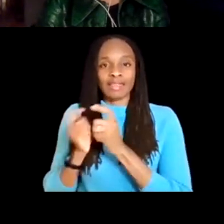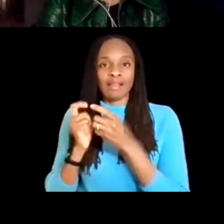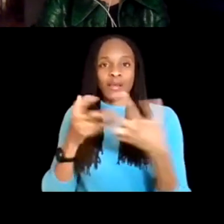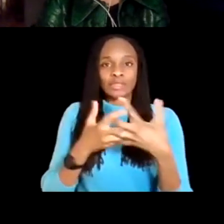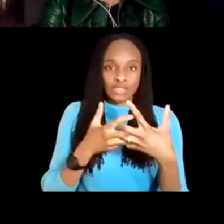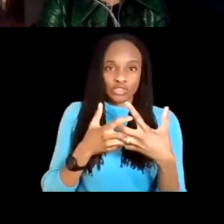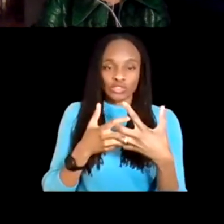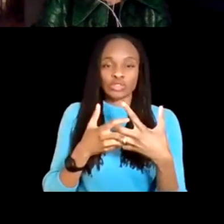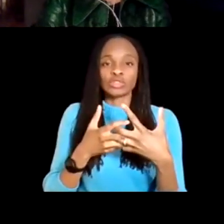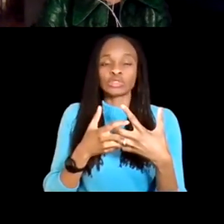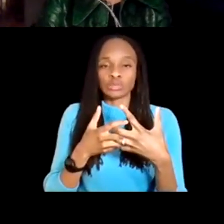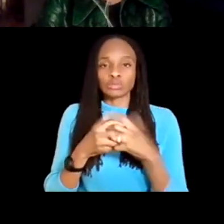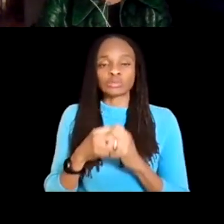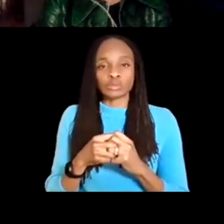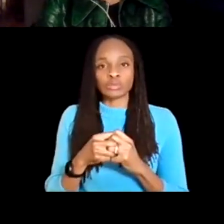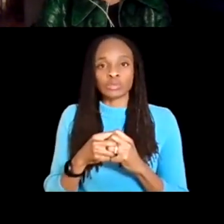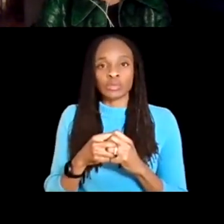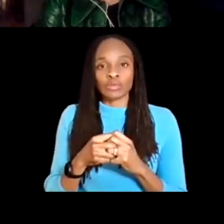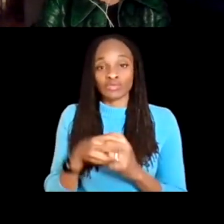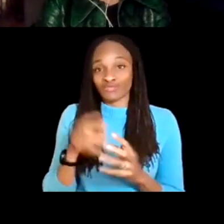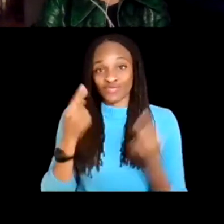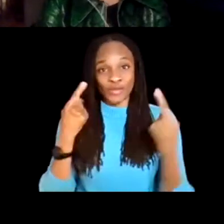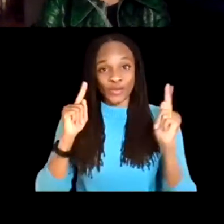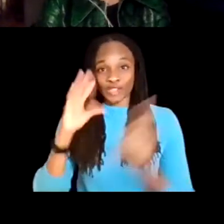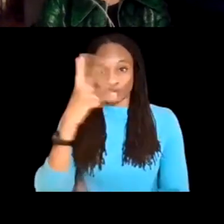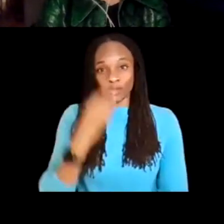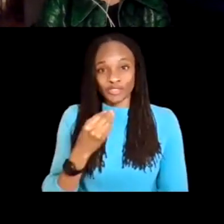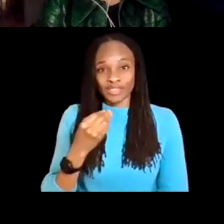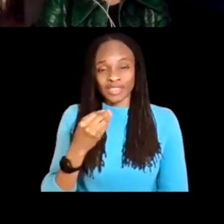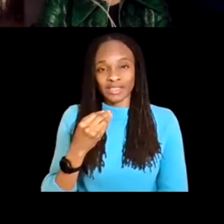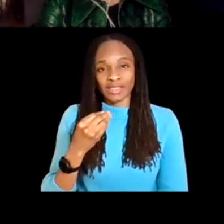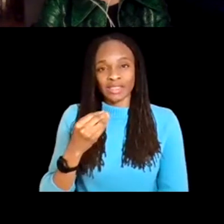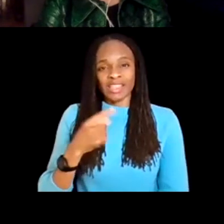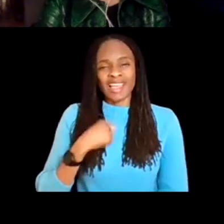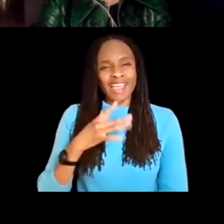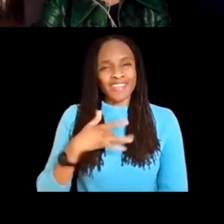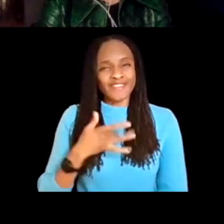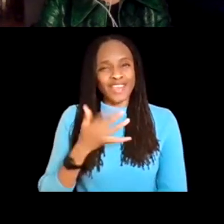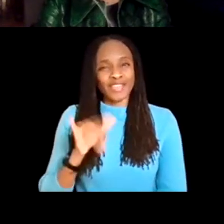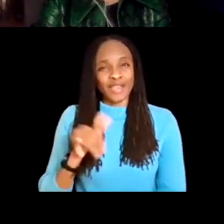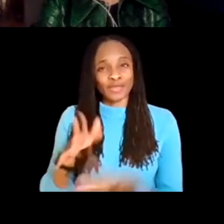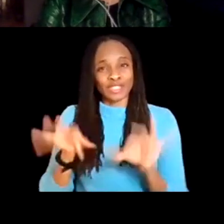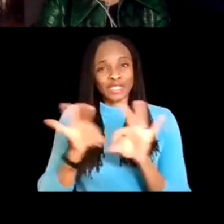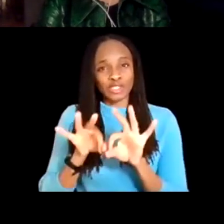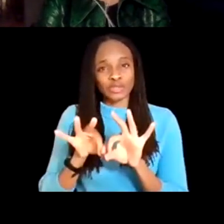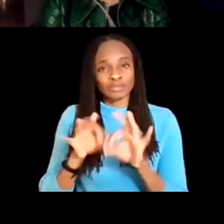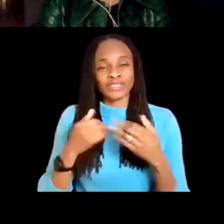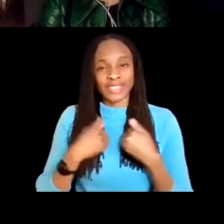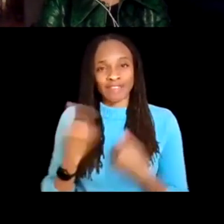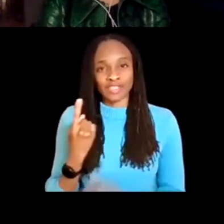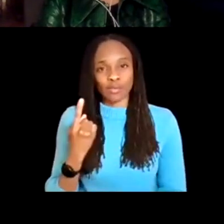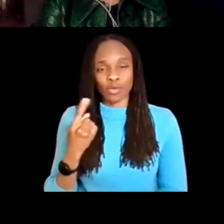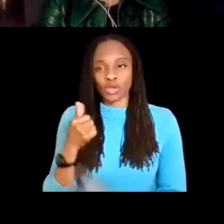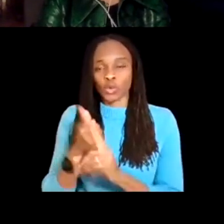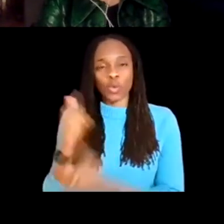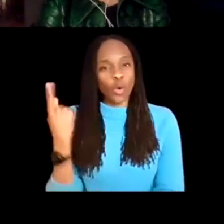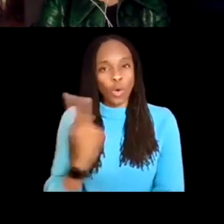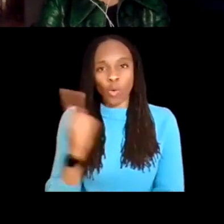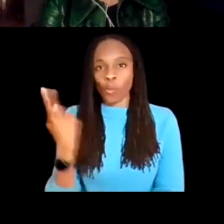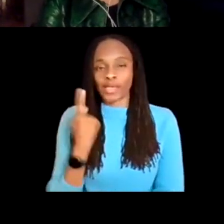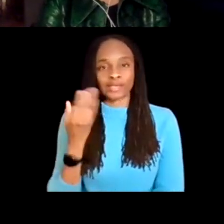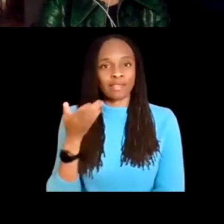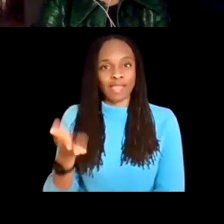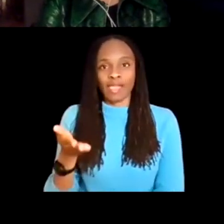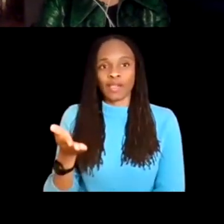And so it worked beautifully, but I felt that was essential to have someone who always was there in the